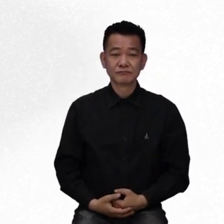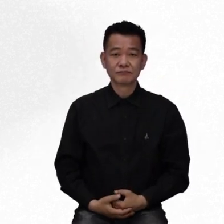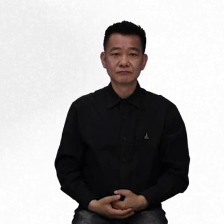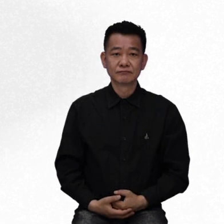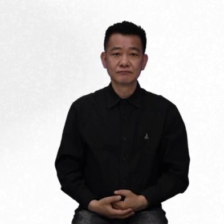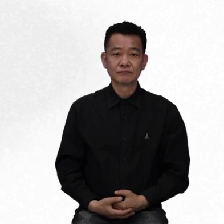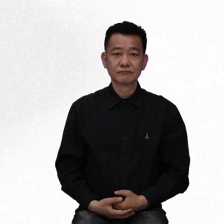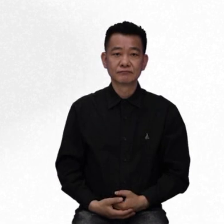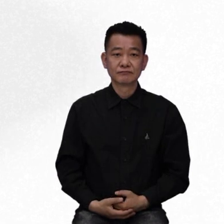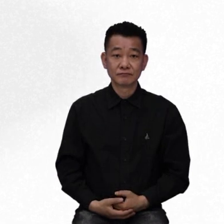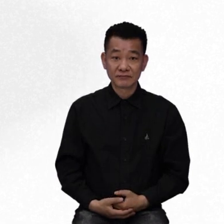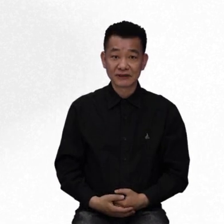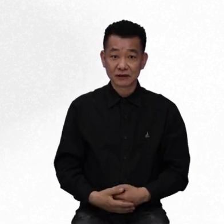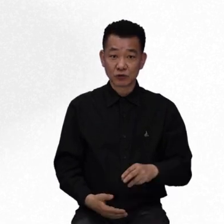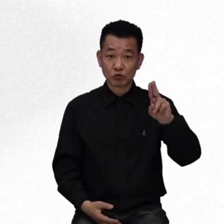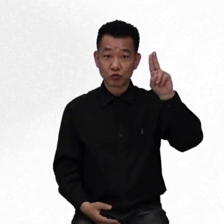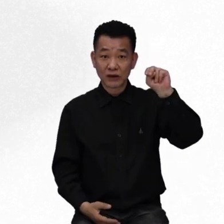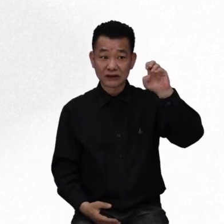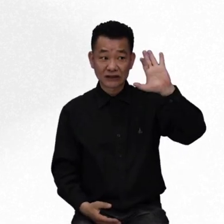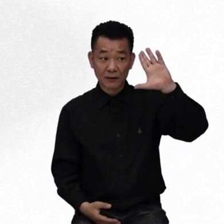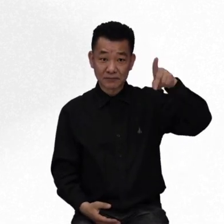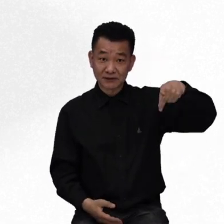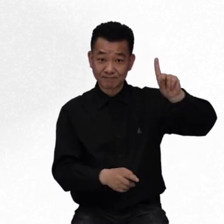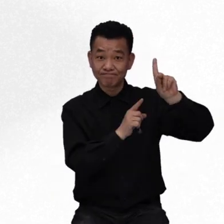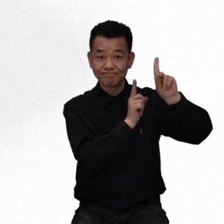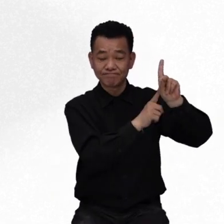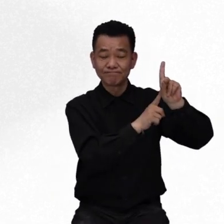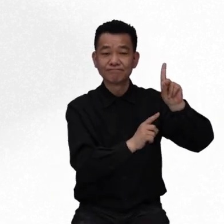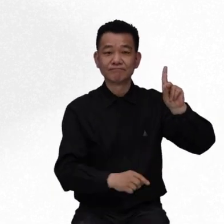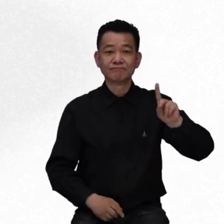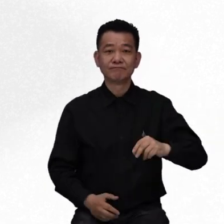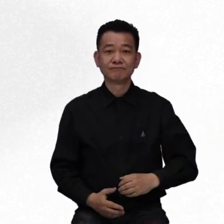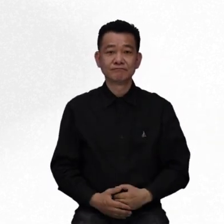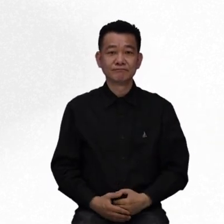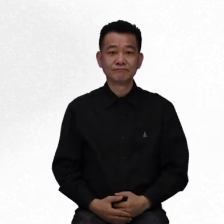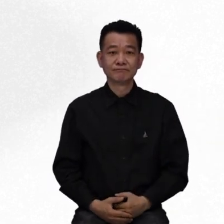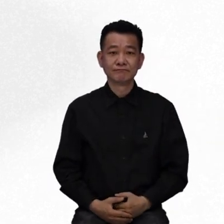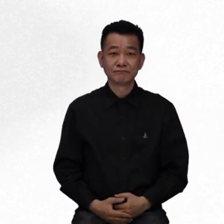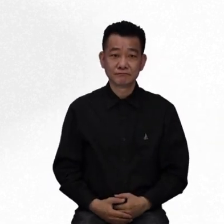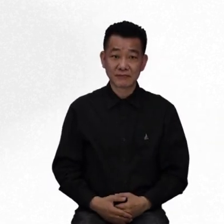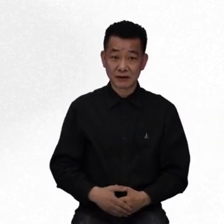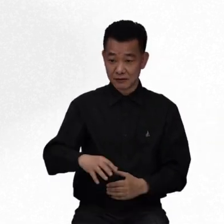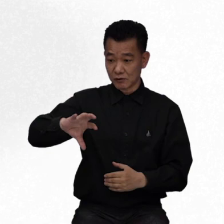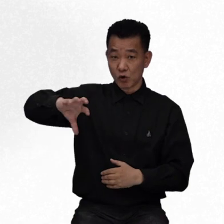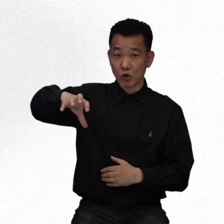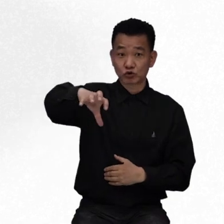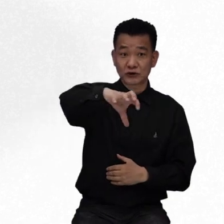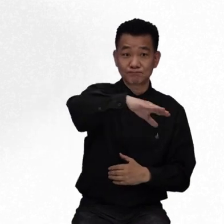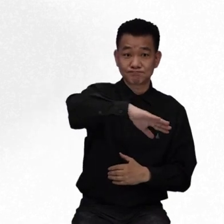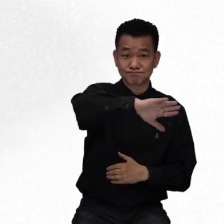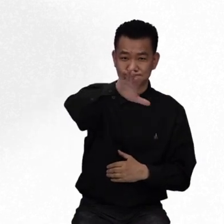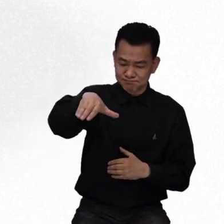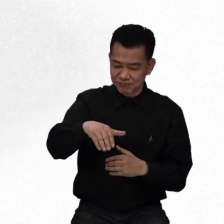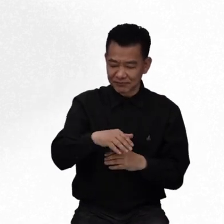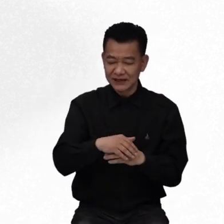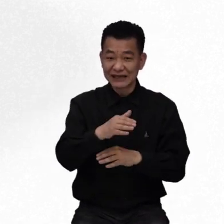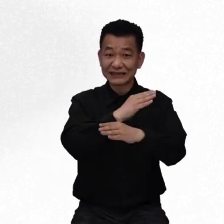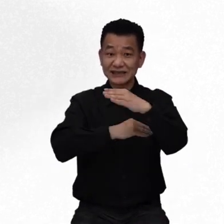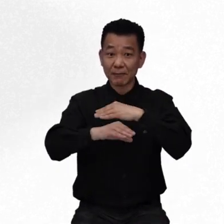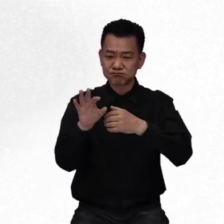Person, UN Convention on the Rights of Persons with Disabilities, and enactment of laws for persons